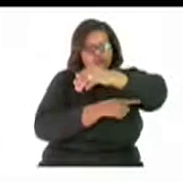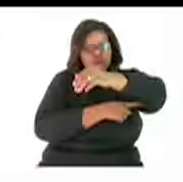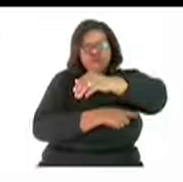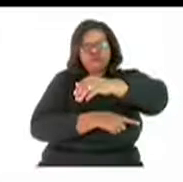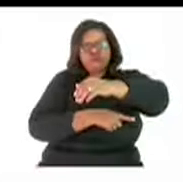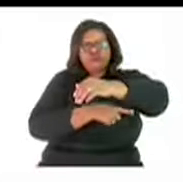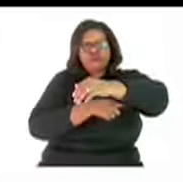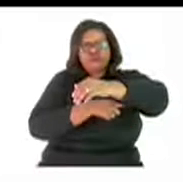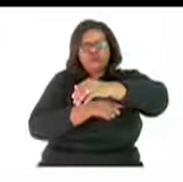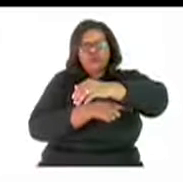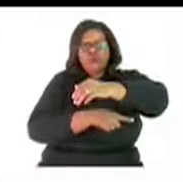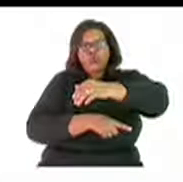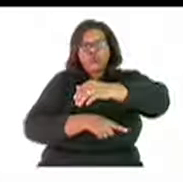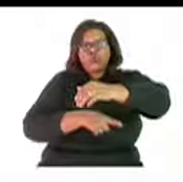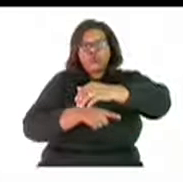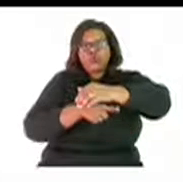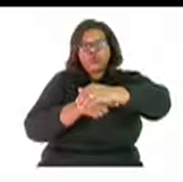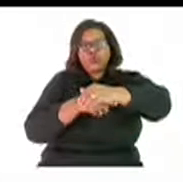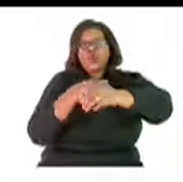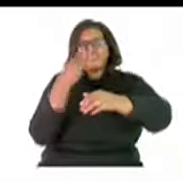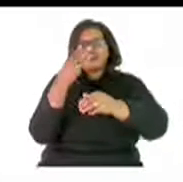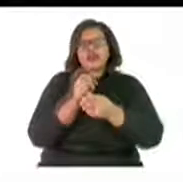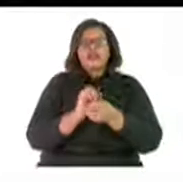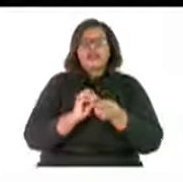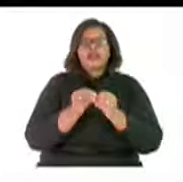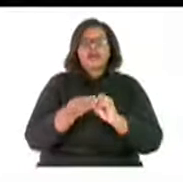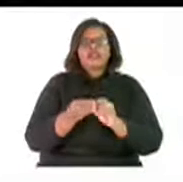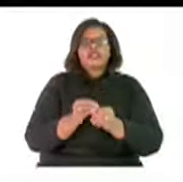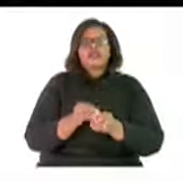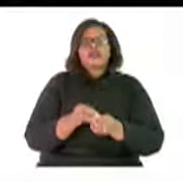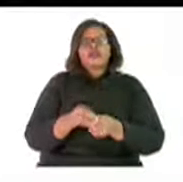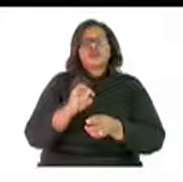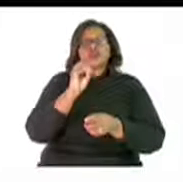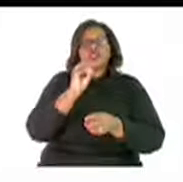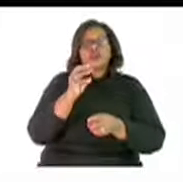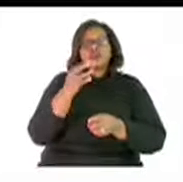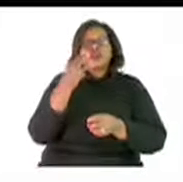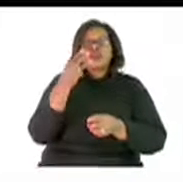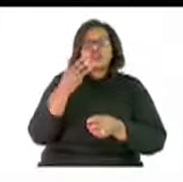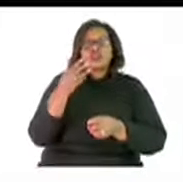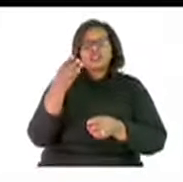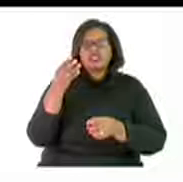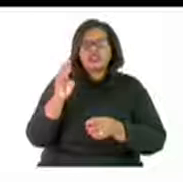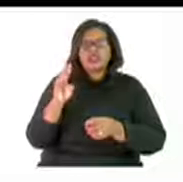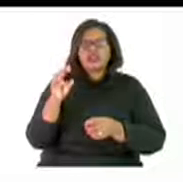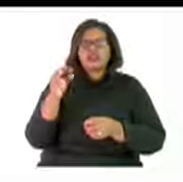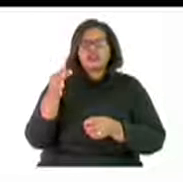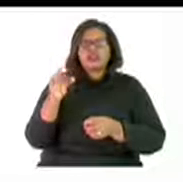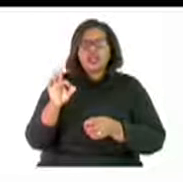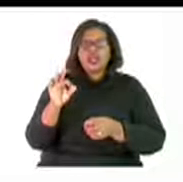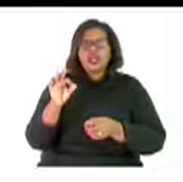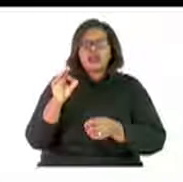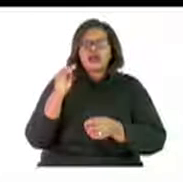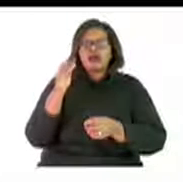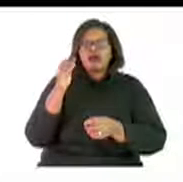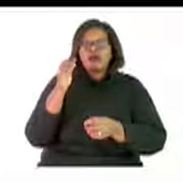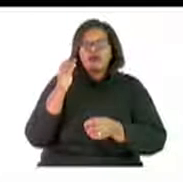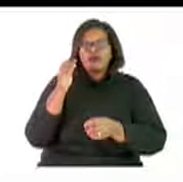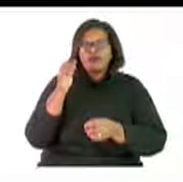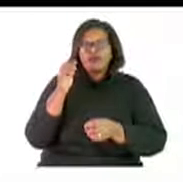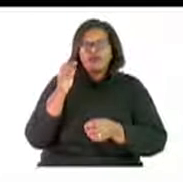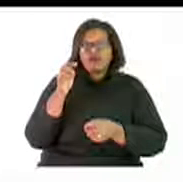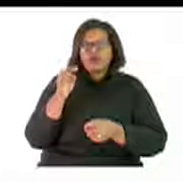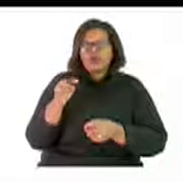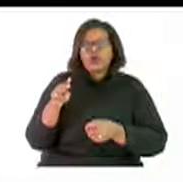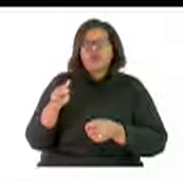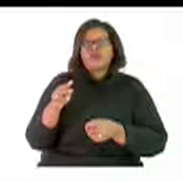Explain the multiple of 3. So it's 0, 3, 6, 9, 12, 15, 18, and it goes